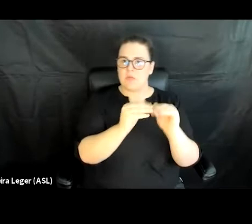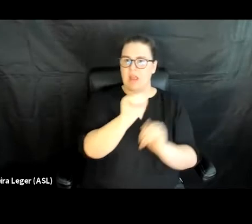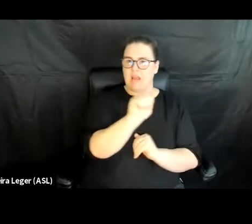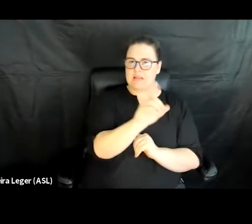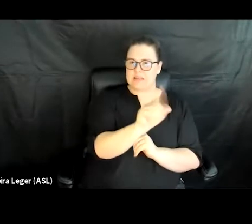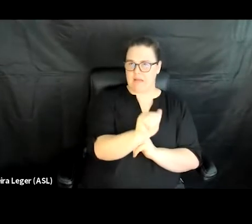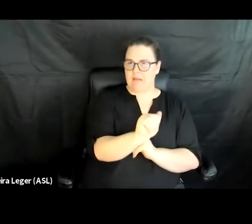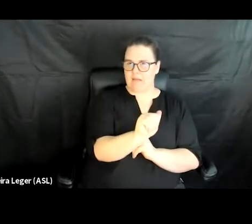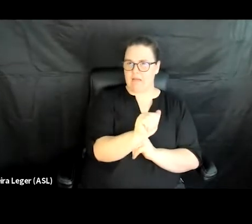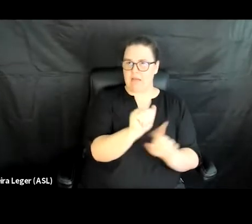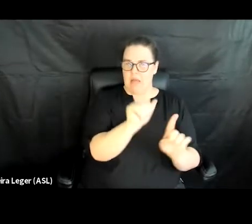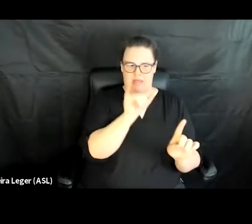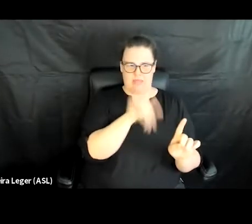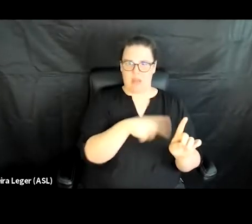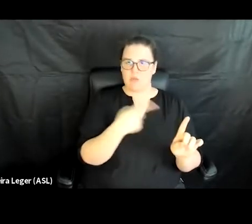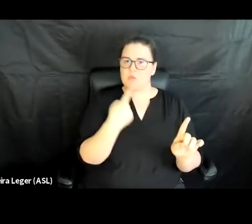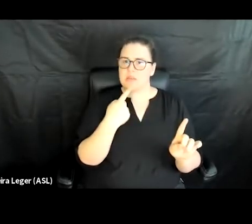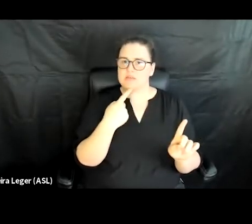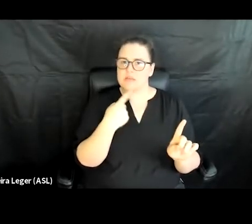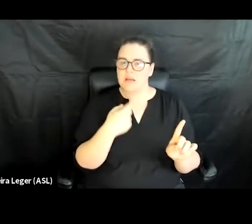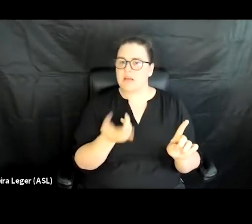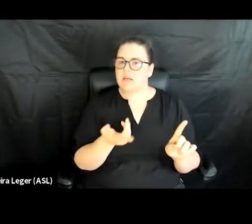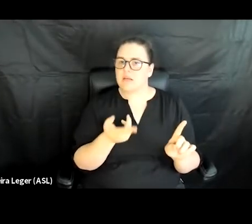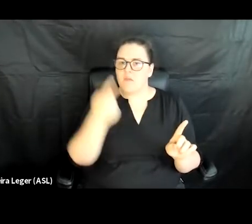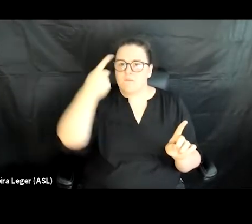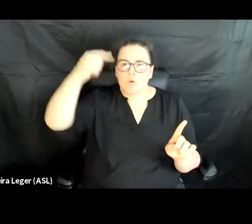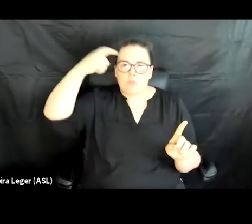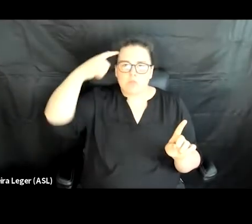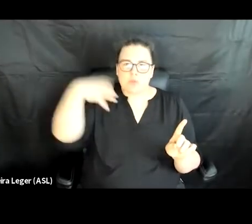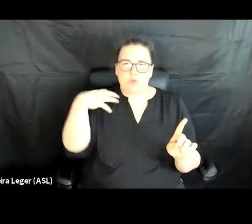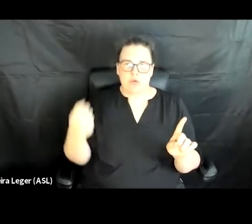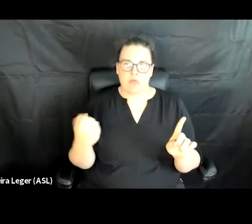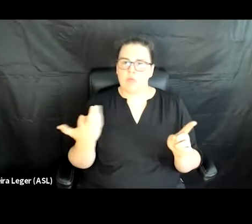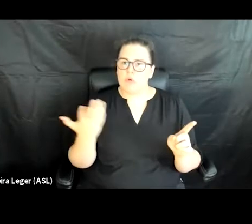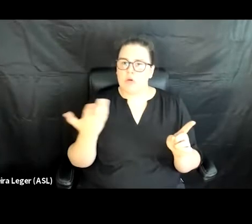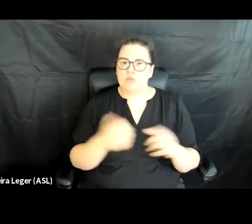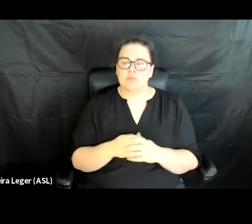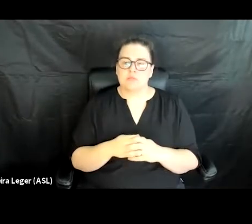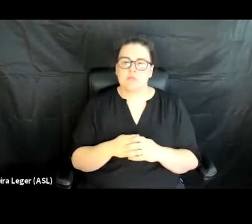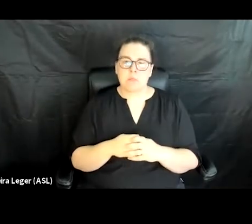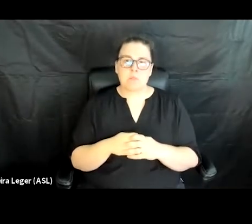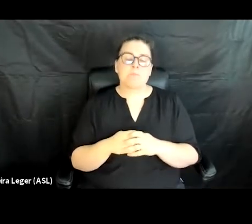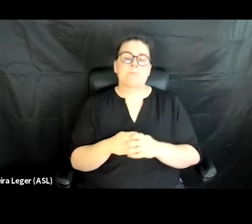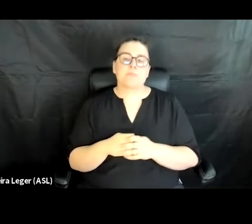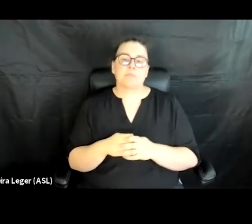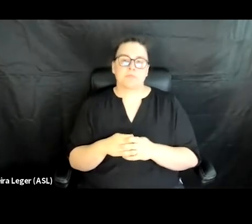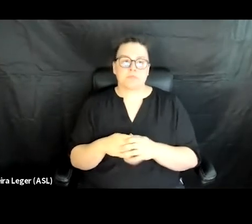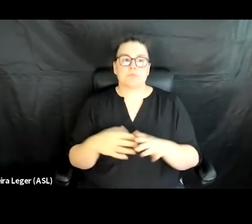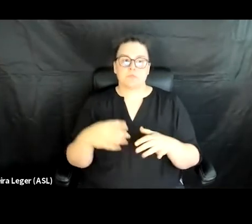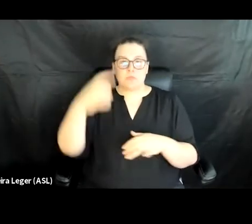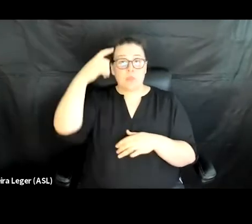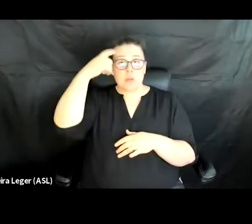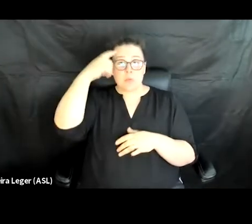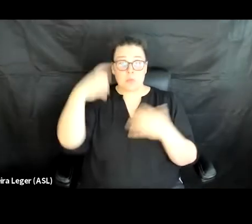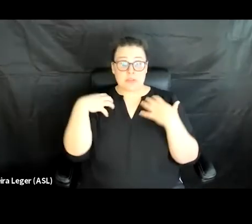Act. What do they say in terms of mental health issues? We have mental health